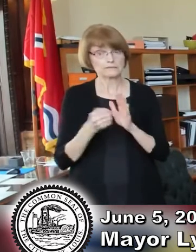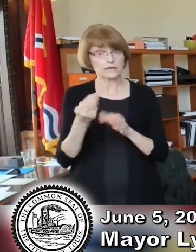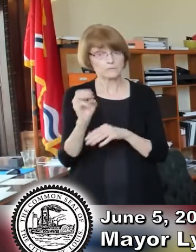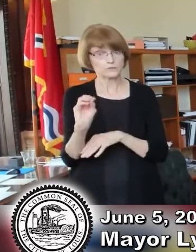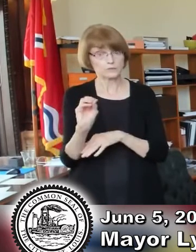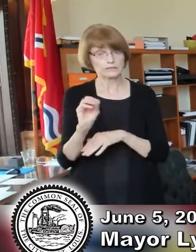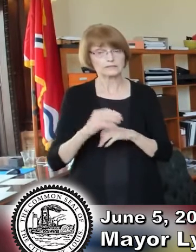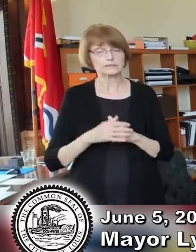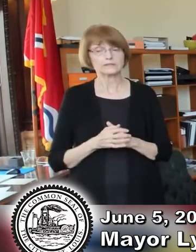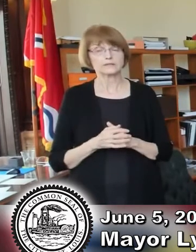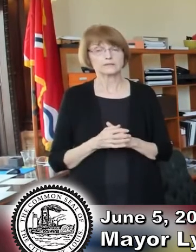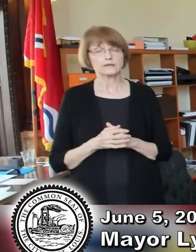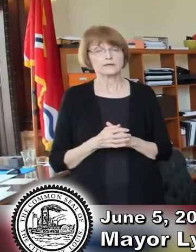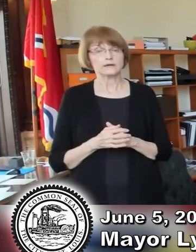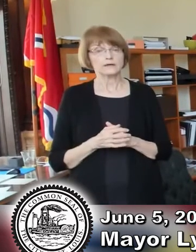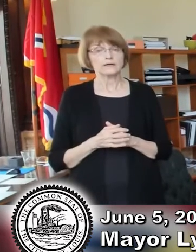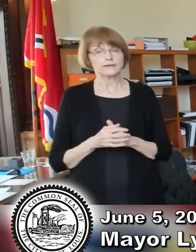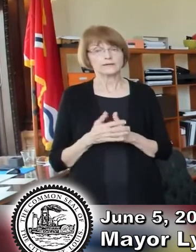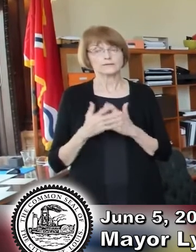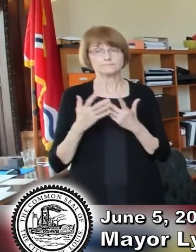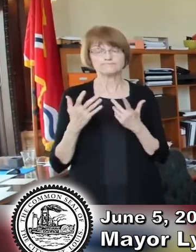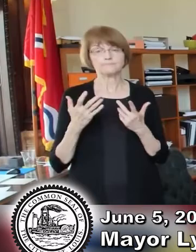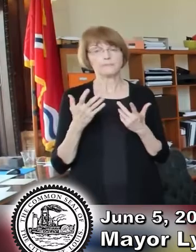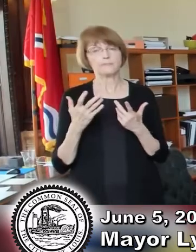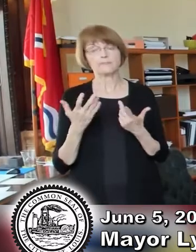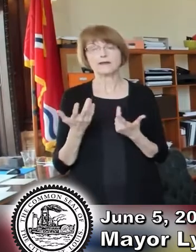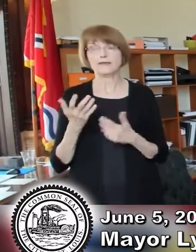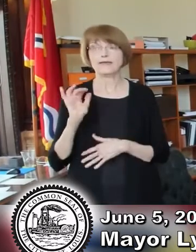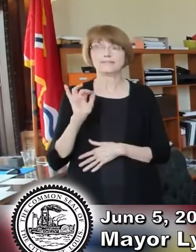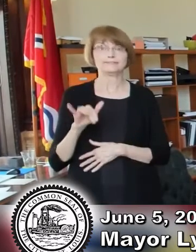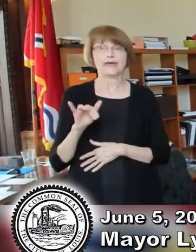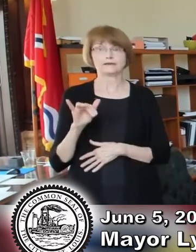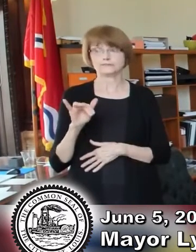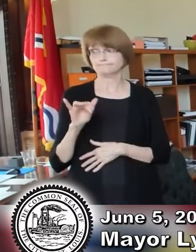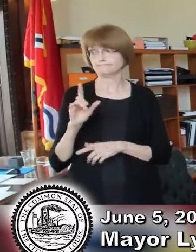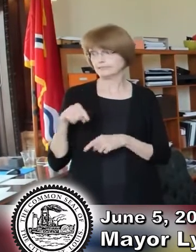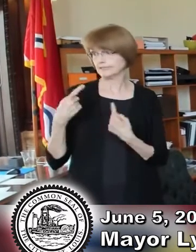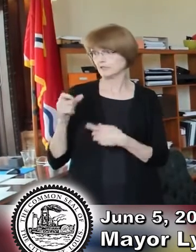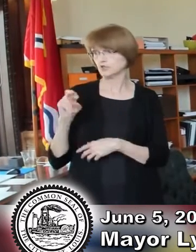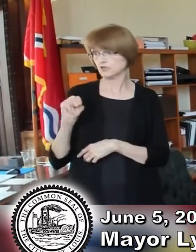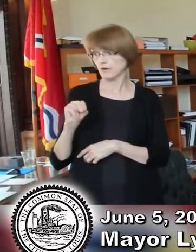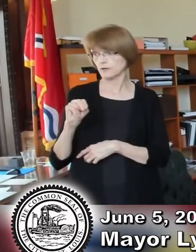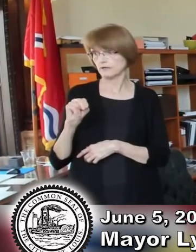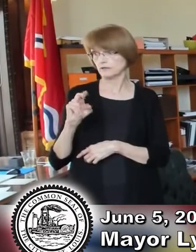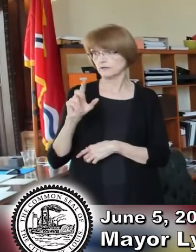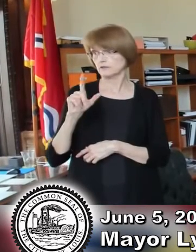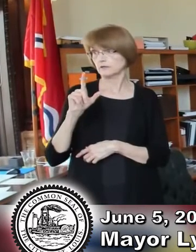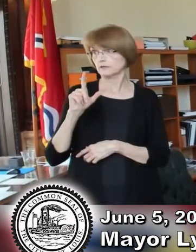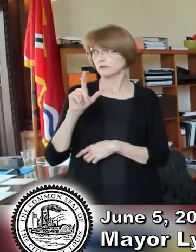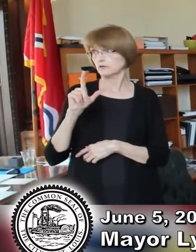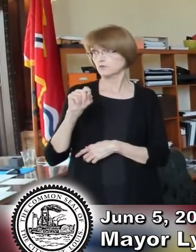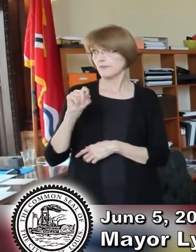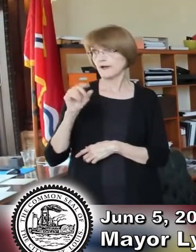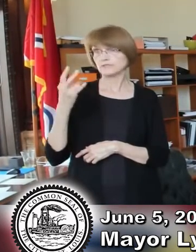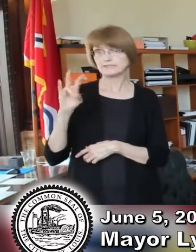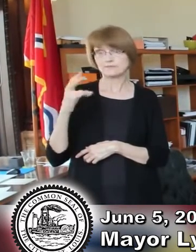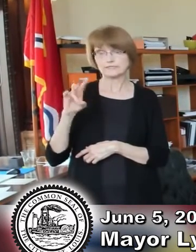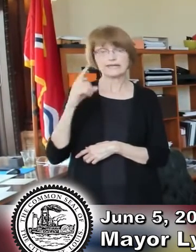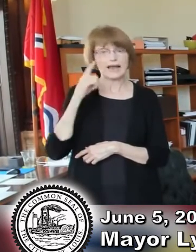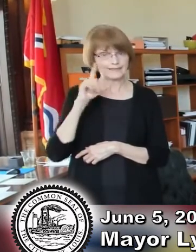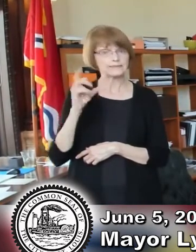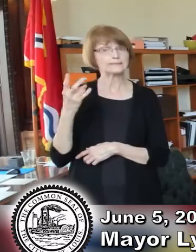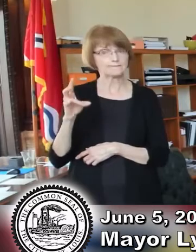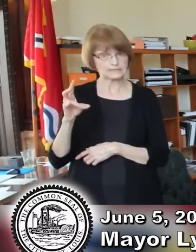One of the things that we have tried to do over and this has been since January of 2017, I think it was